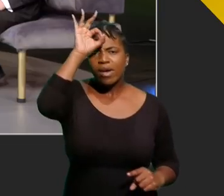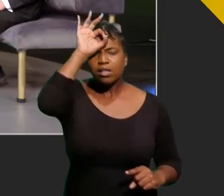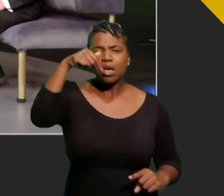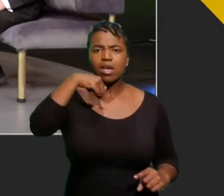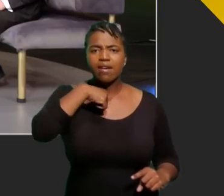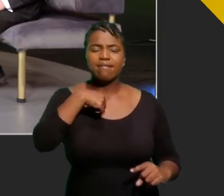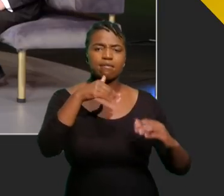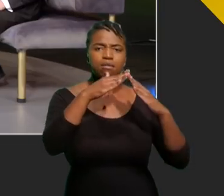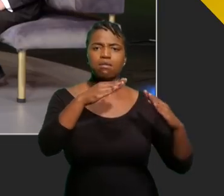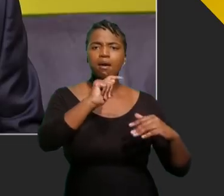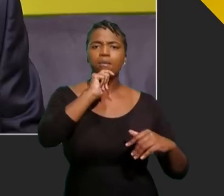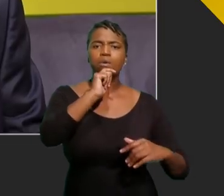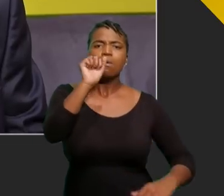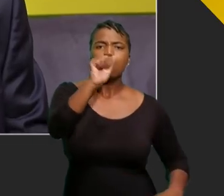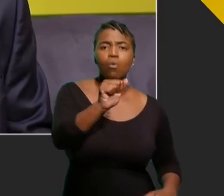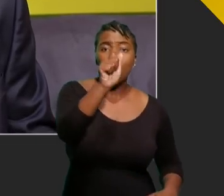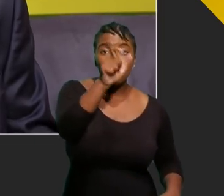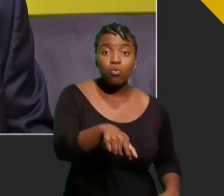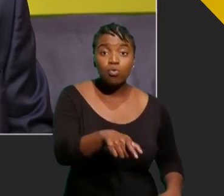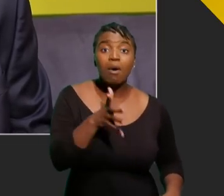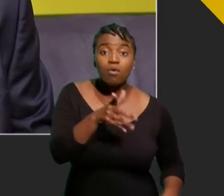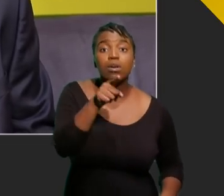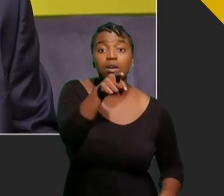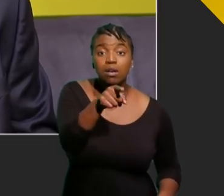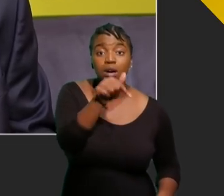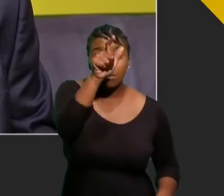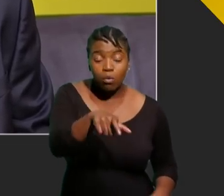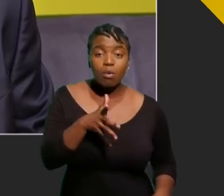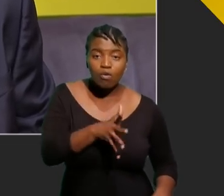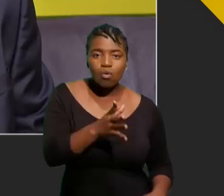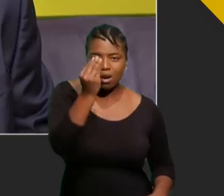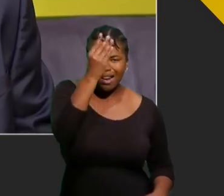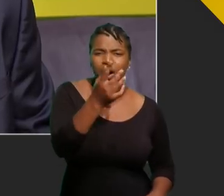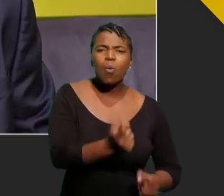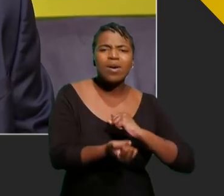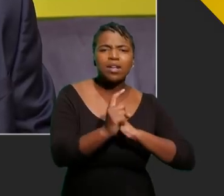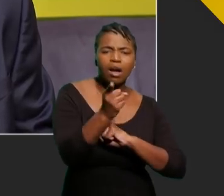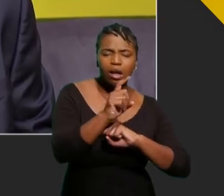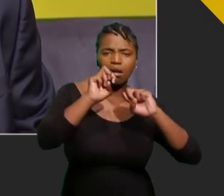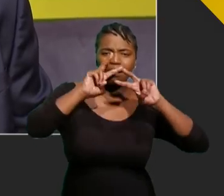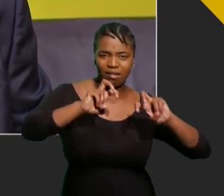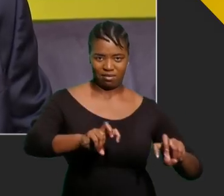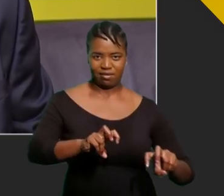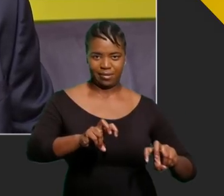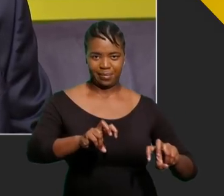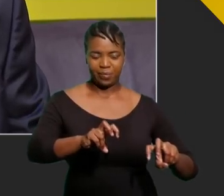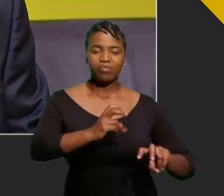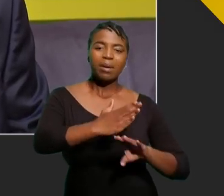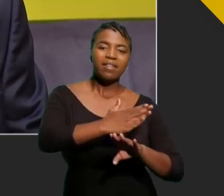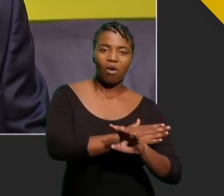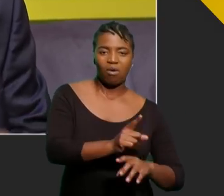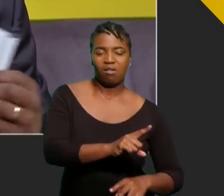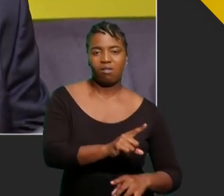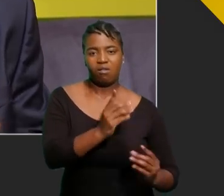mawuzokokota endlini ekuseni afuna umuntu bafuna ukuinvestigate but funa ukuthola information ukuthi kwenzekaleni before I tell